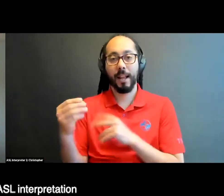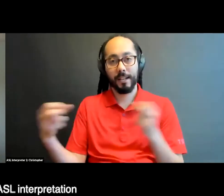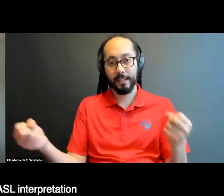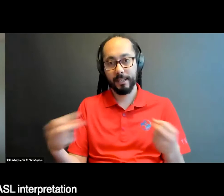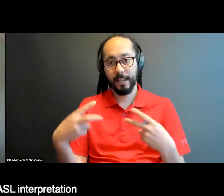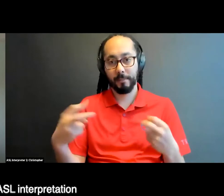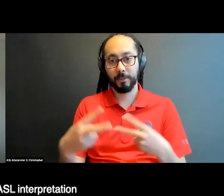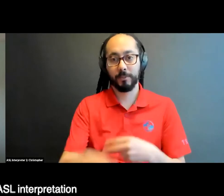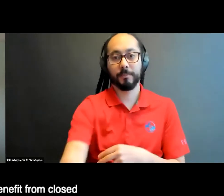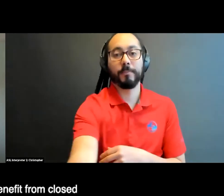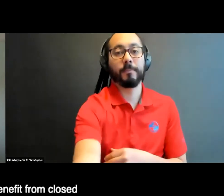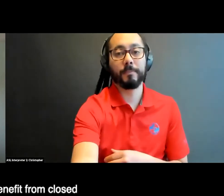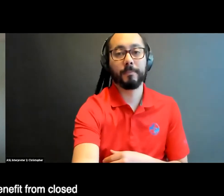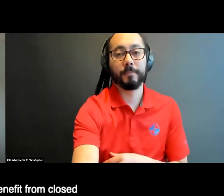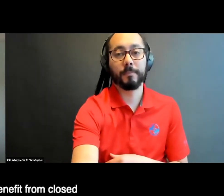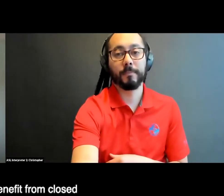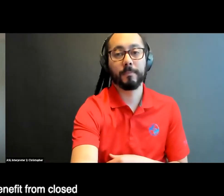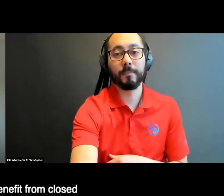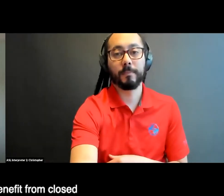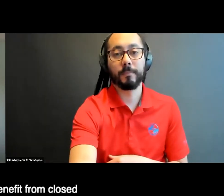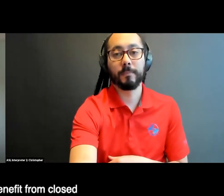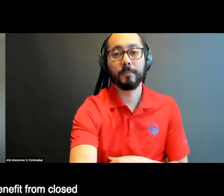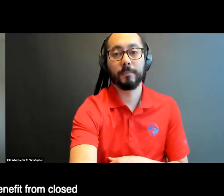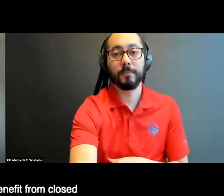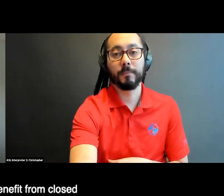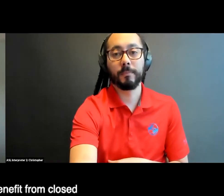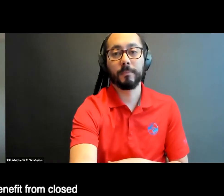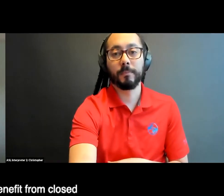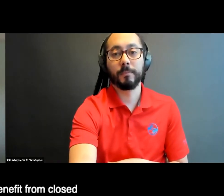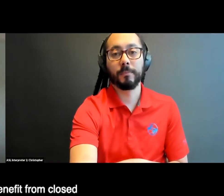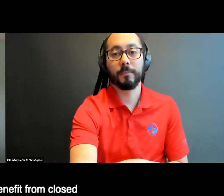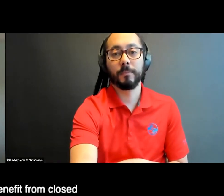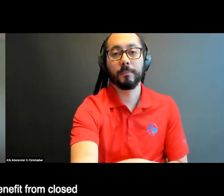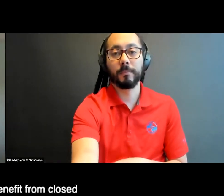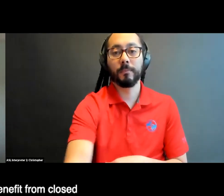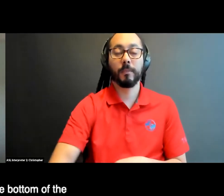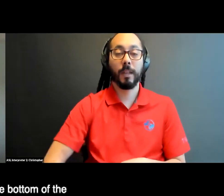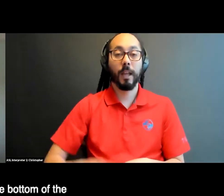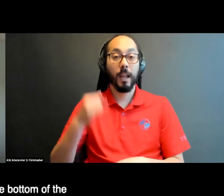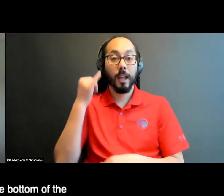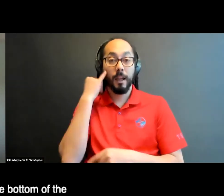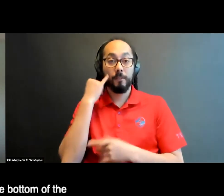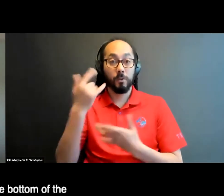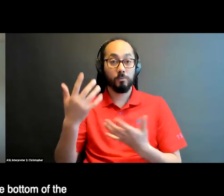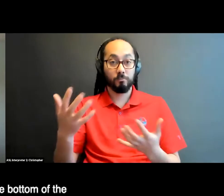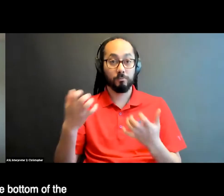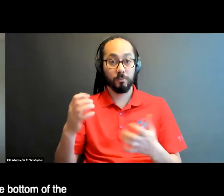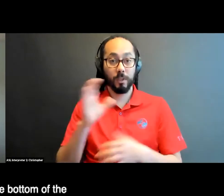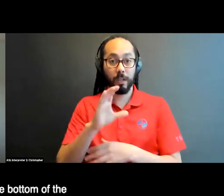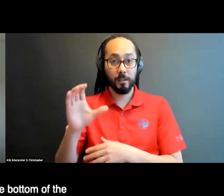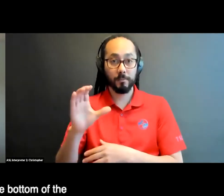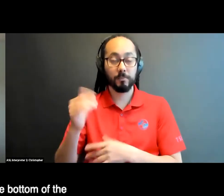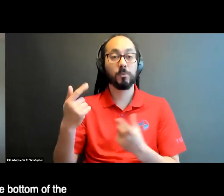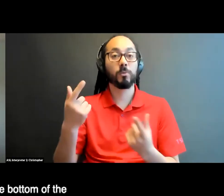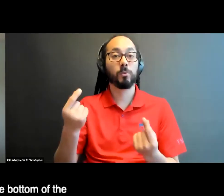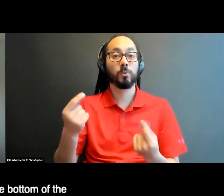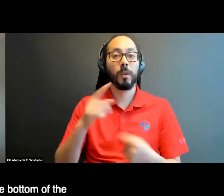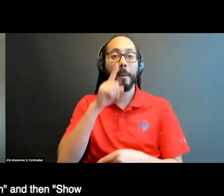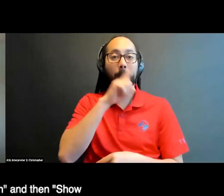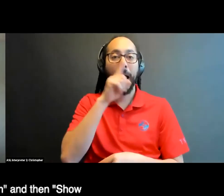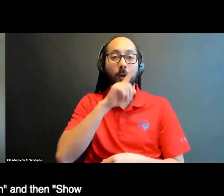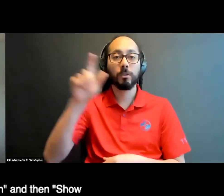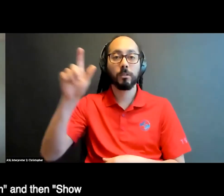captioning. If you would benefit from closed captioning, please bring your mouse to the bottom of the screen and